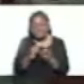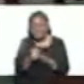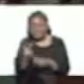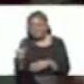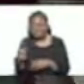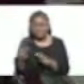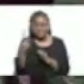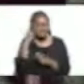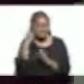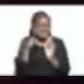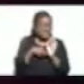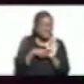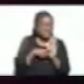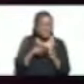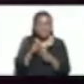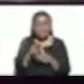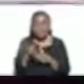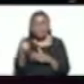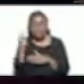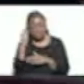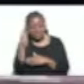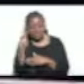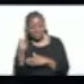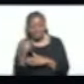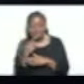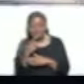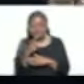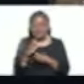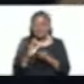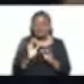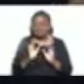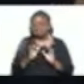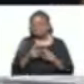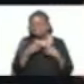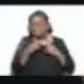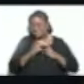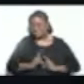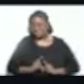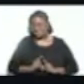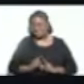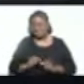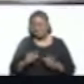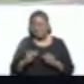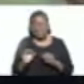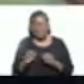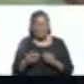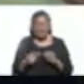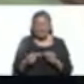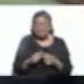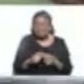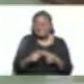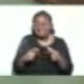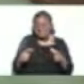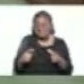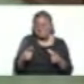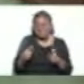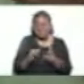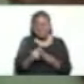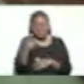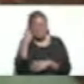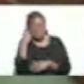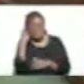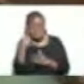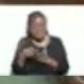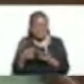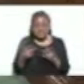even those who've become disillusioned, discouraged, dismayed, or even detached from the process, those who think this place has become just